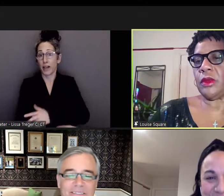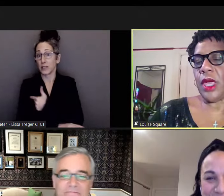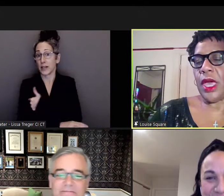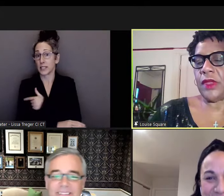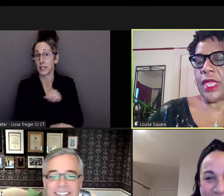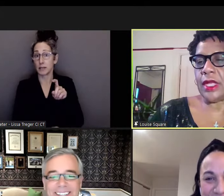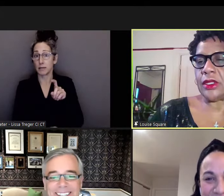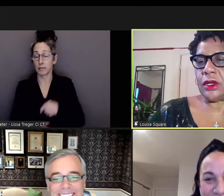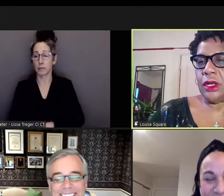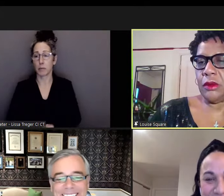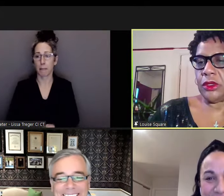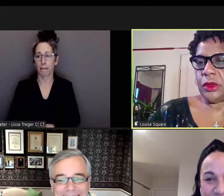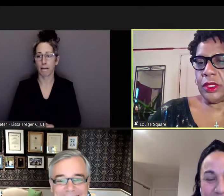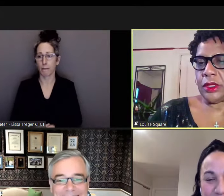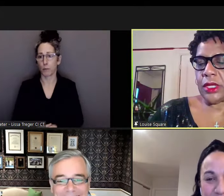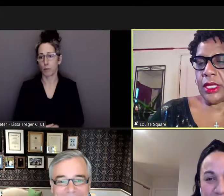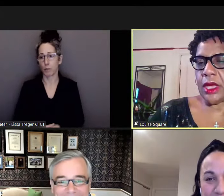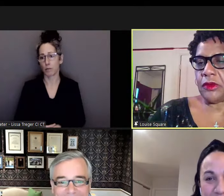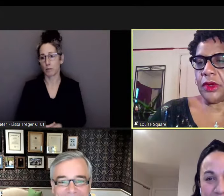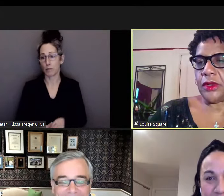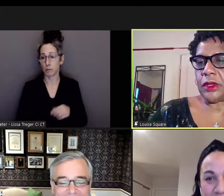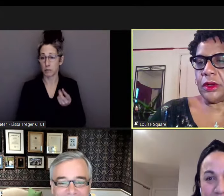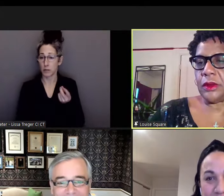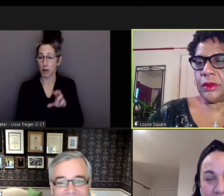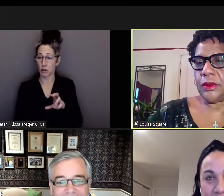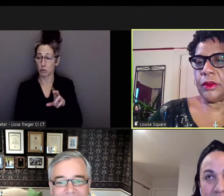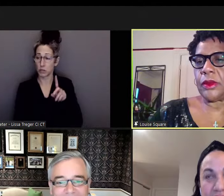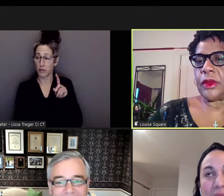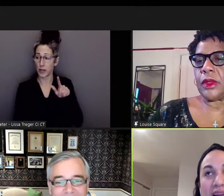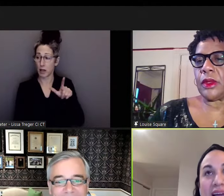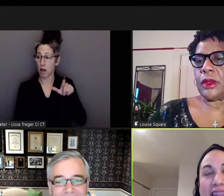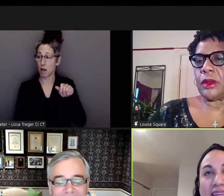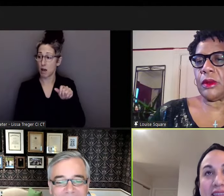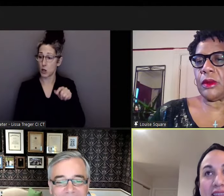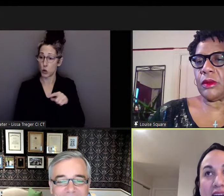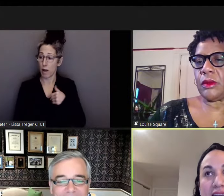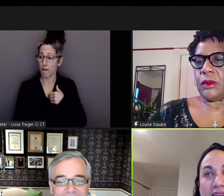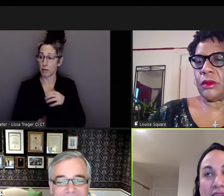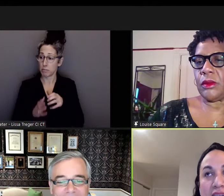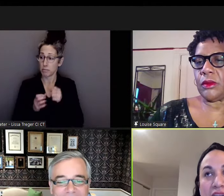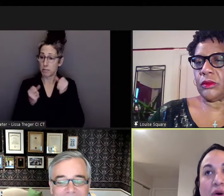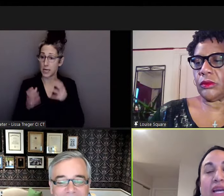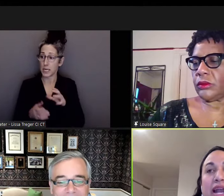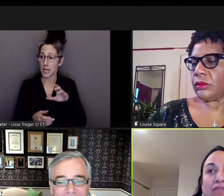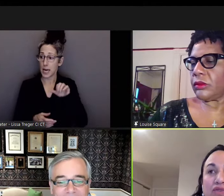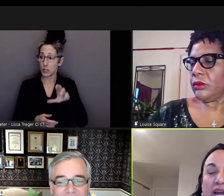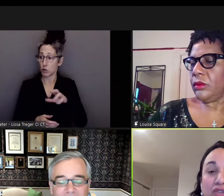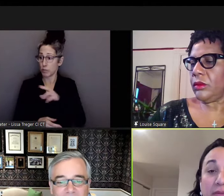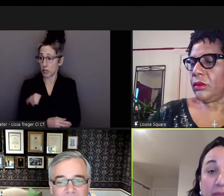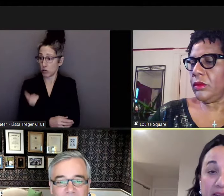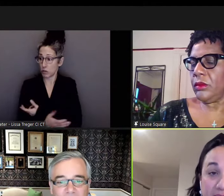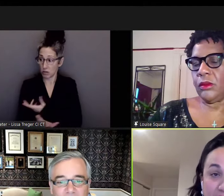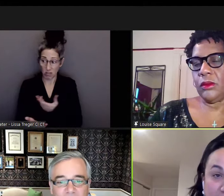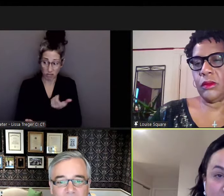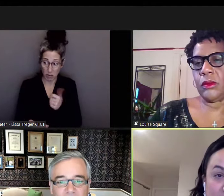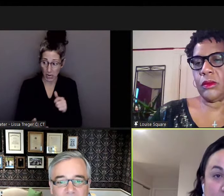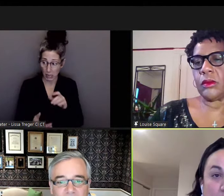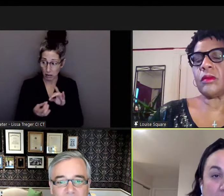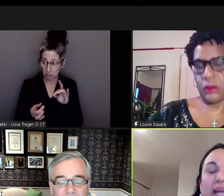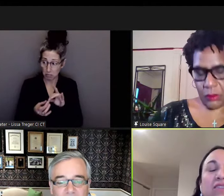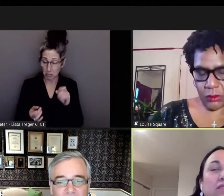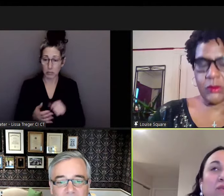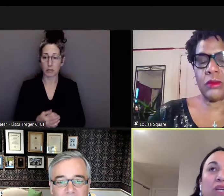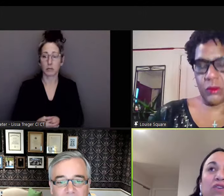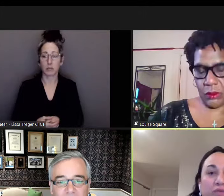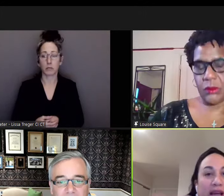treat having cancer? Would you want to take that one first? So I think that, again, I treat pediatrics.